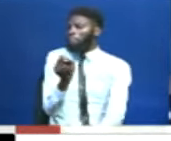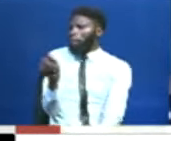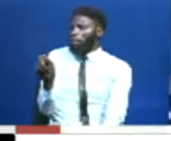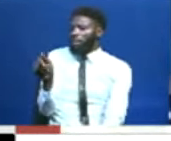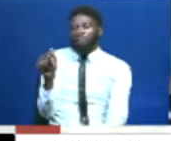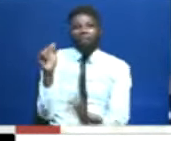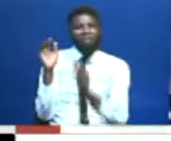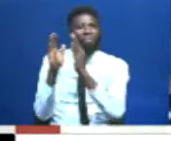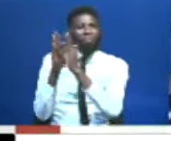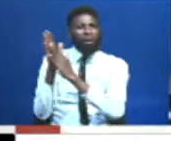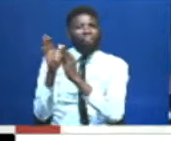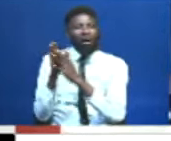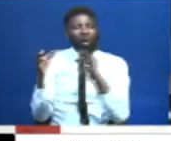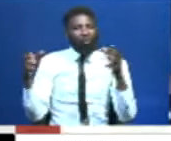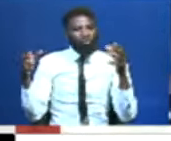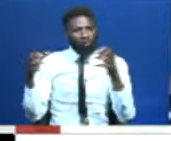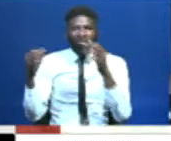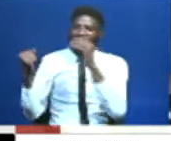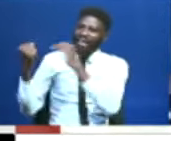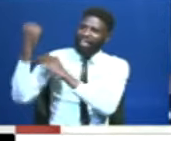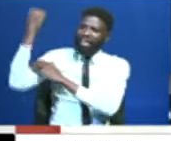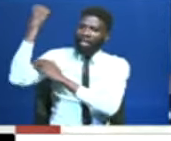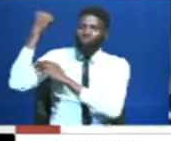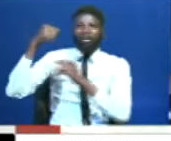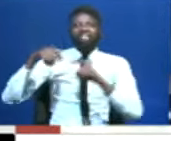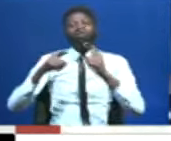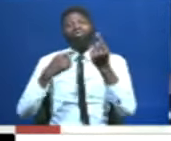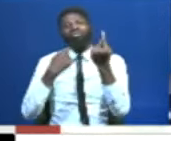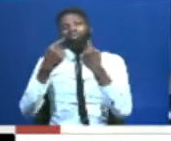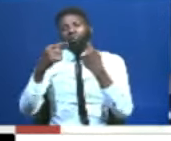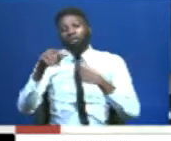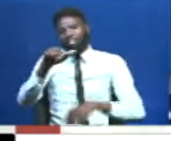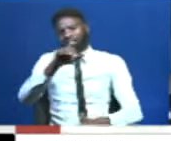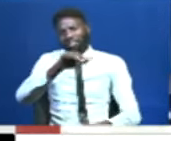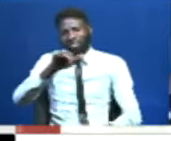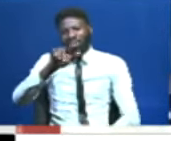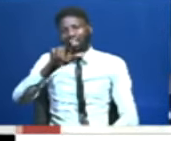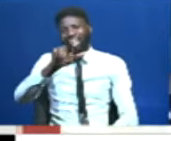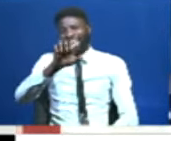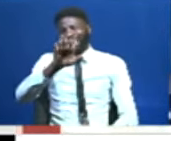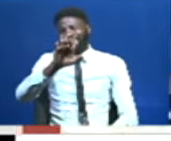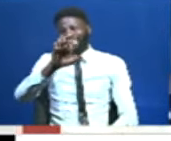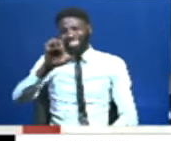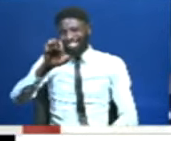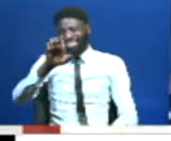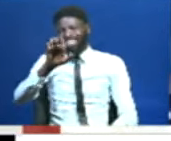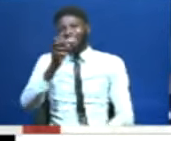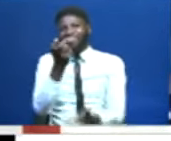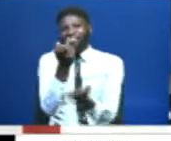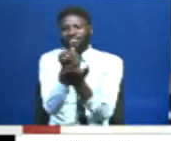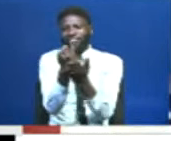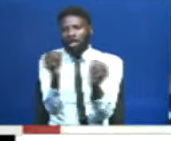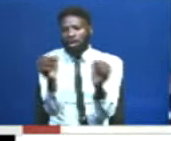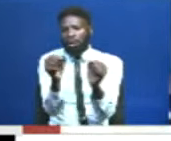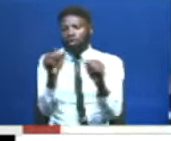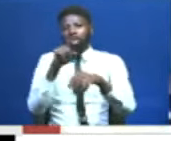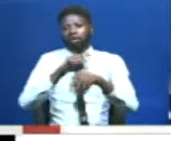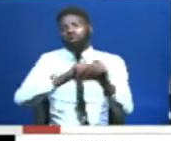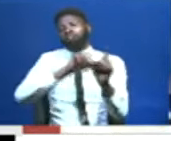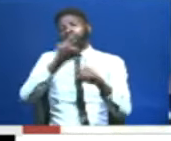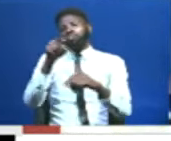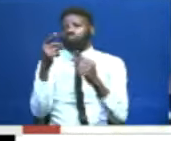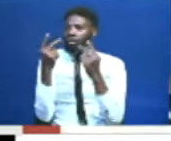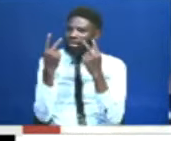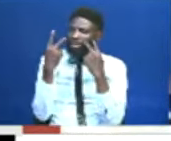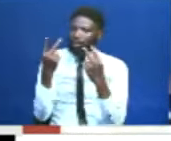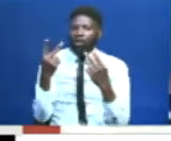Raila alikuwa akiongea katika makafani yali ambapo alizuru kuutazama mwili wa marehemu Mukami Kimathi ambaye alikuwa